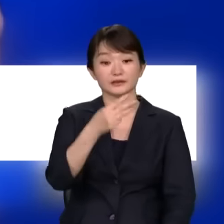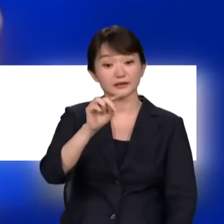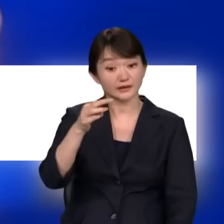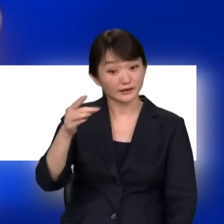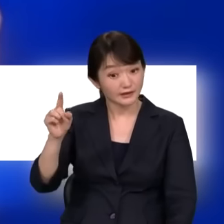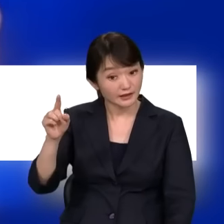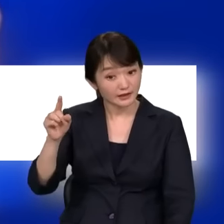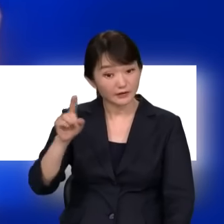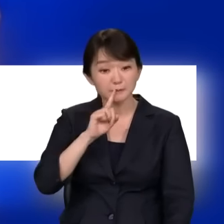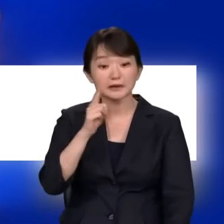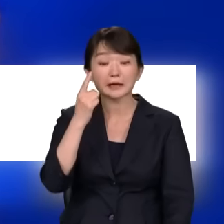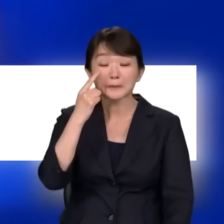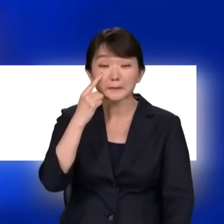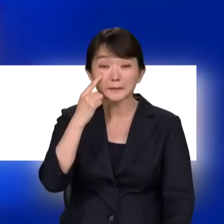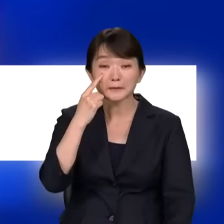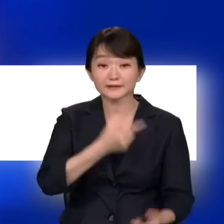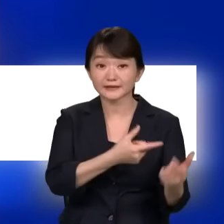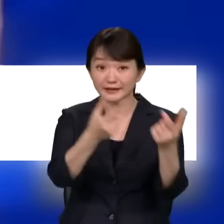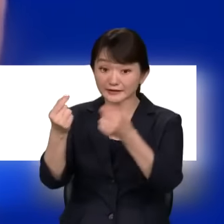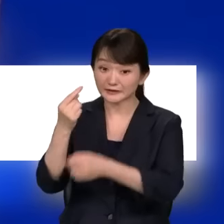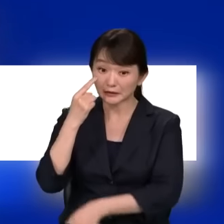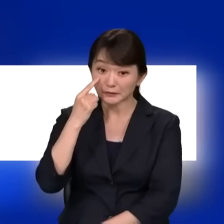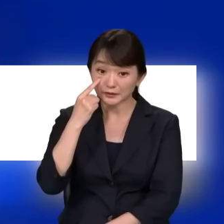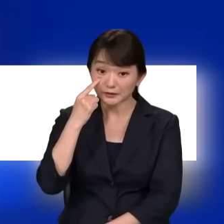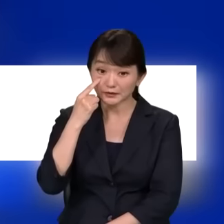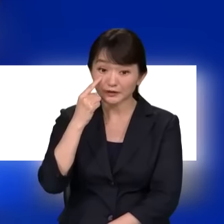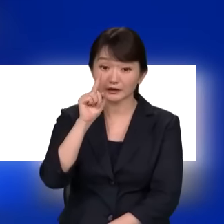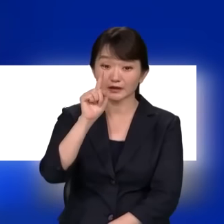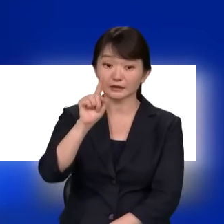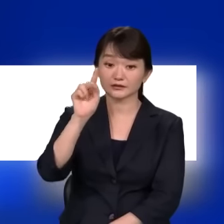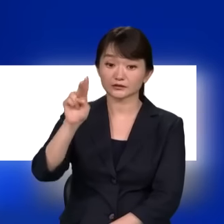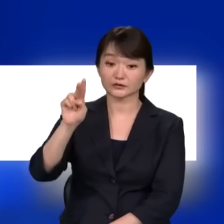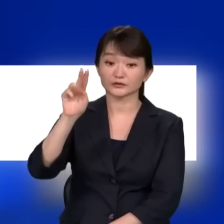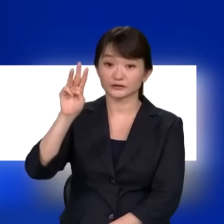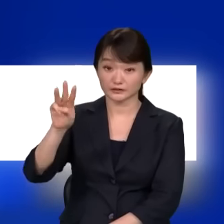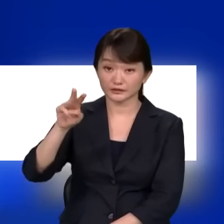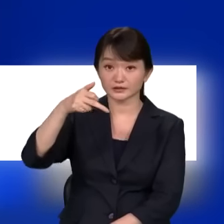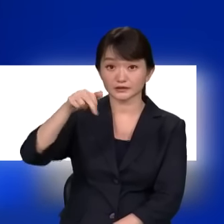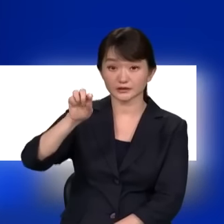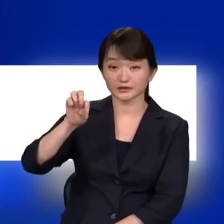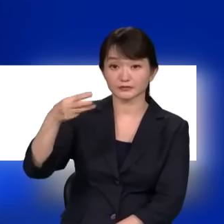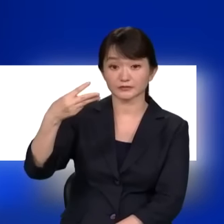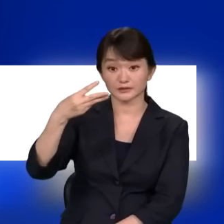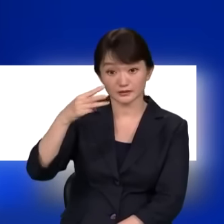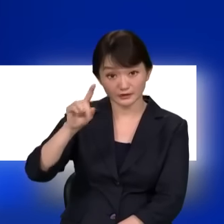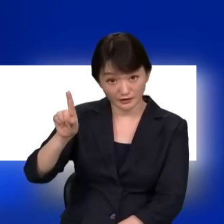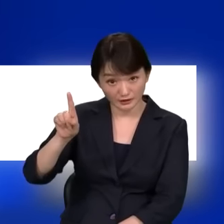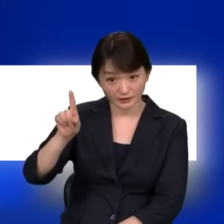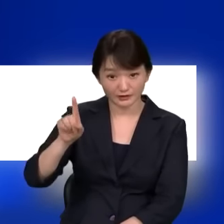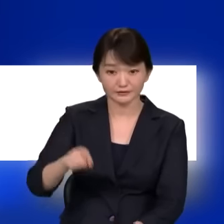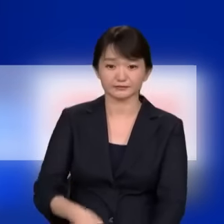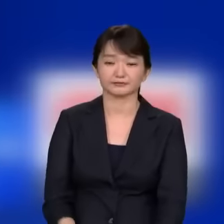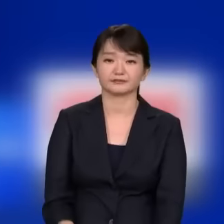la la la la la. Put it together and it's one, two, three, Kamala!